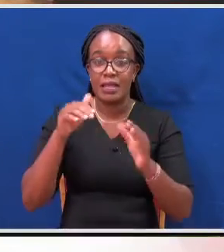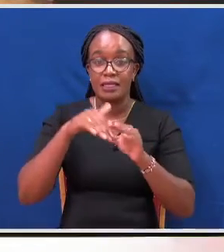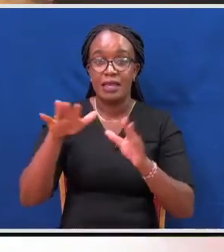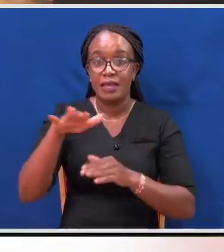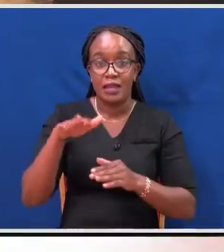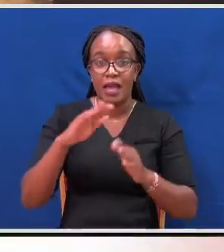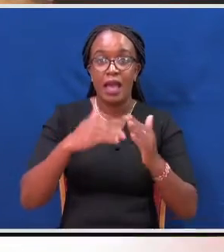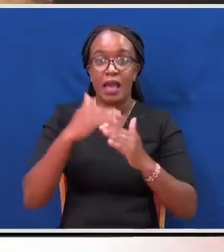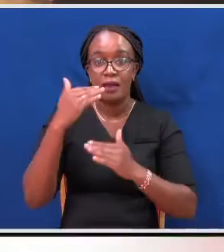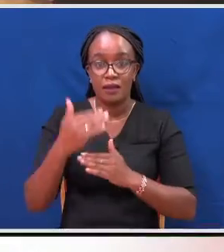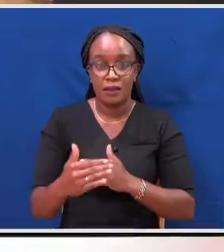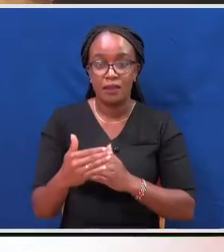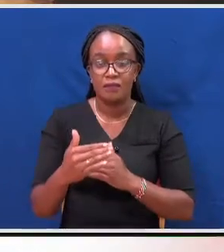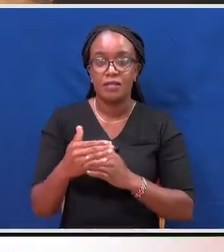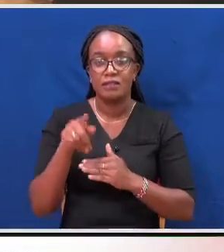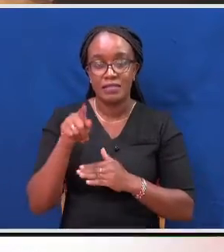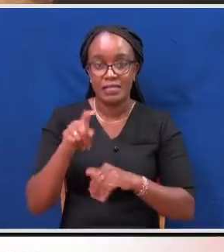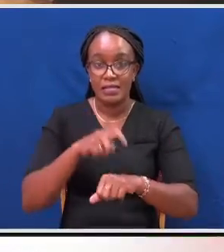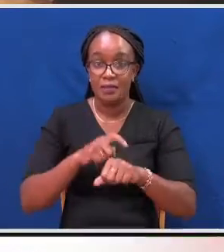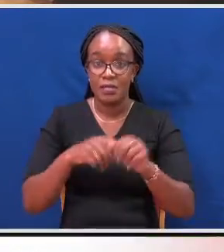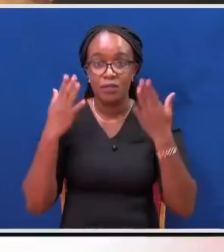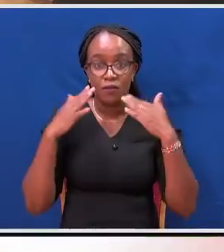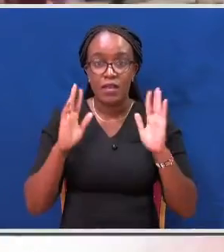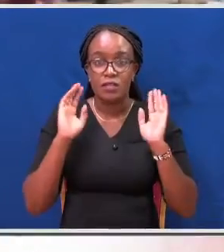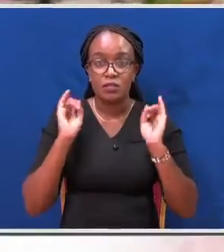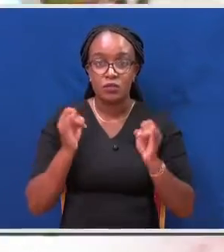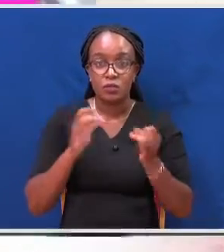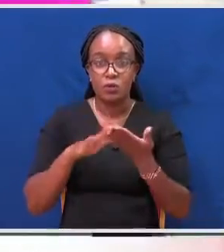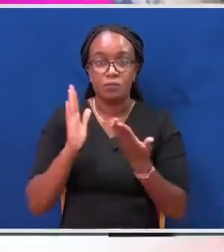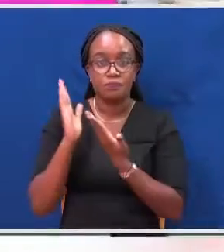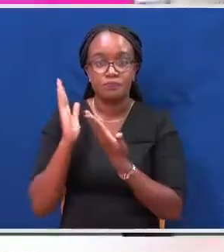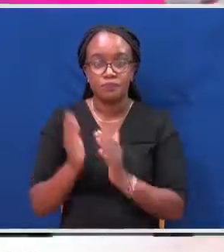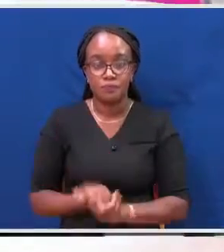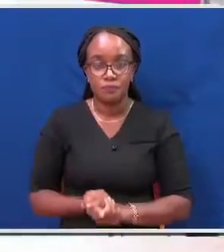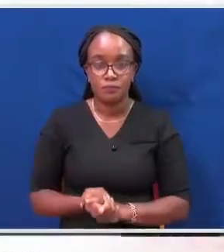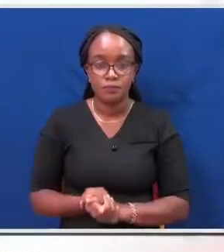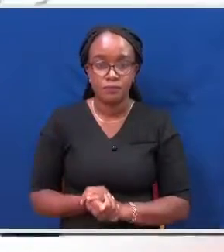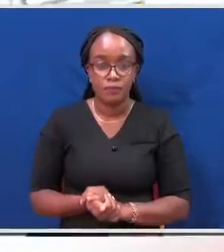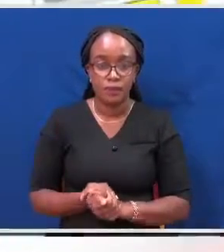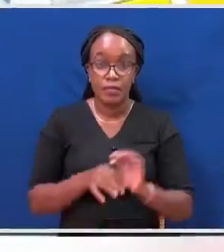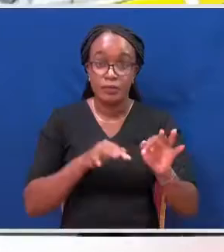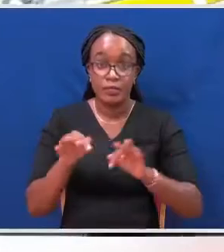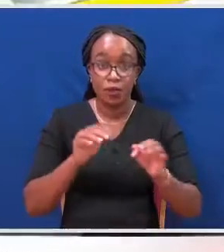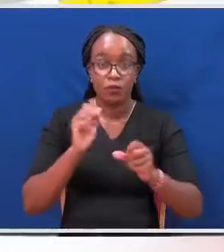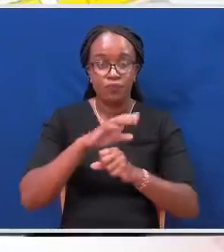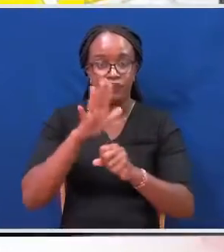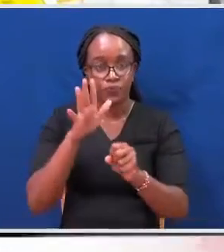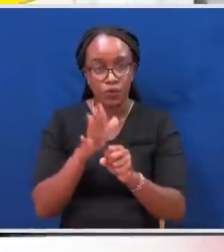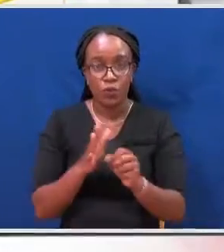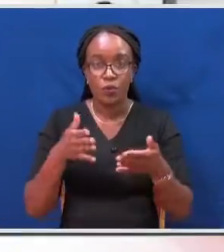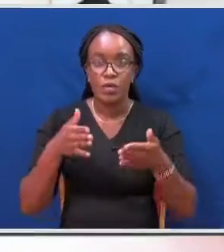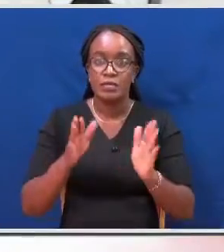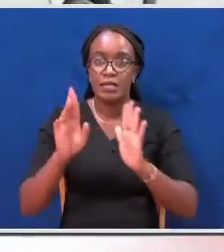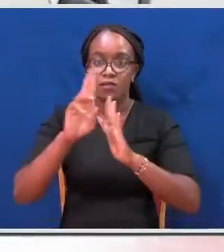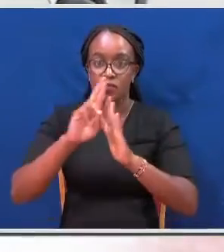the transition window is over. Daniel Masidza reports. Clarifying the COVID-19 measures enumerated in the public